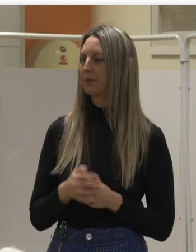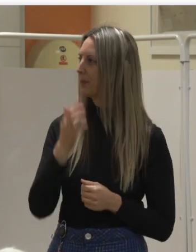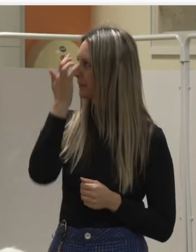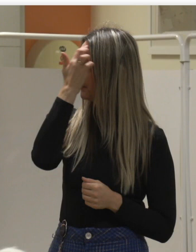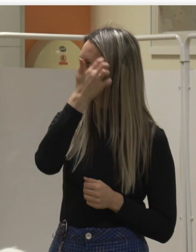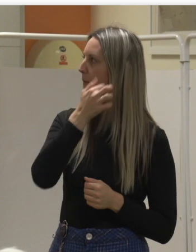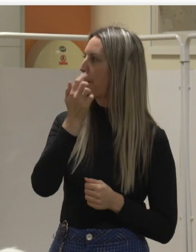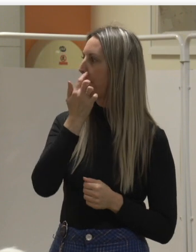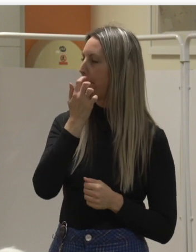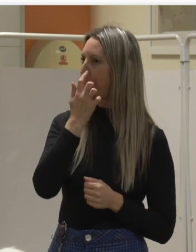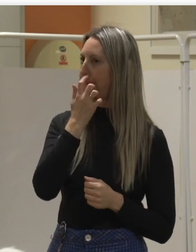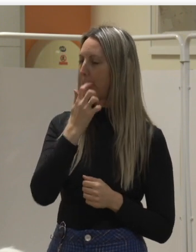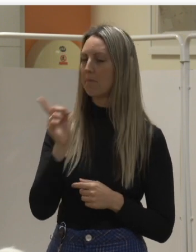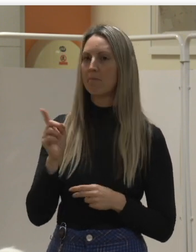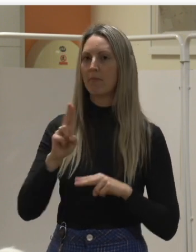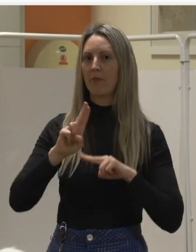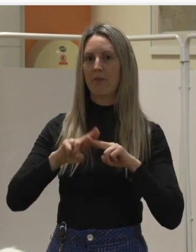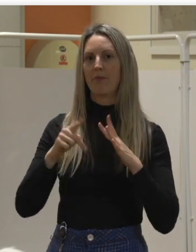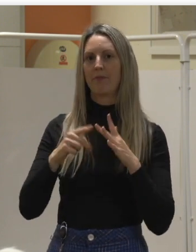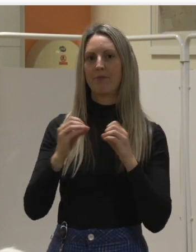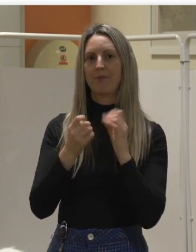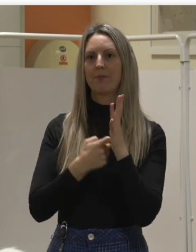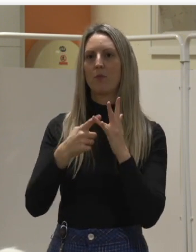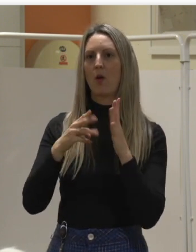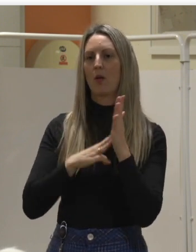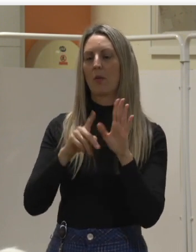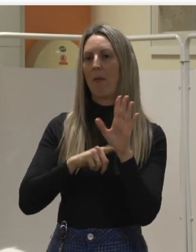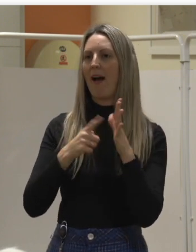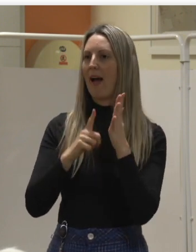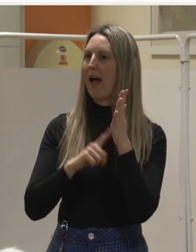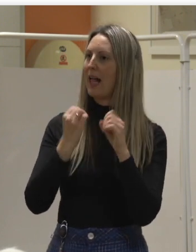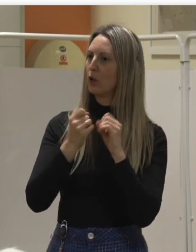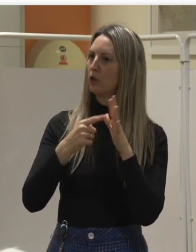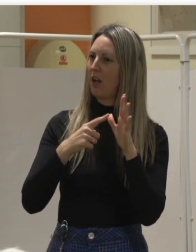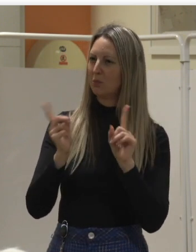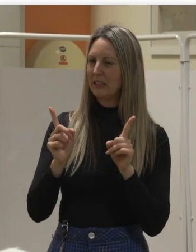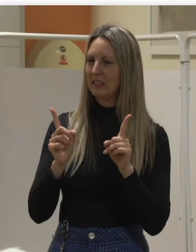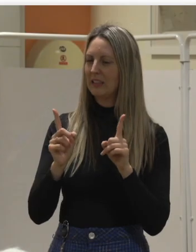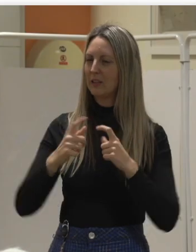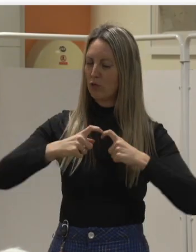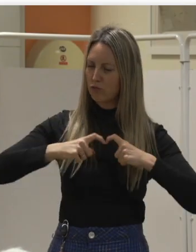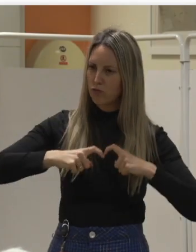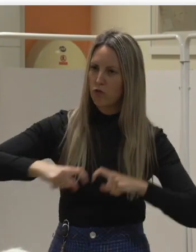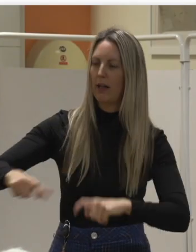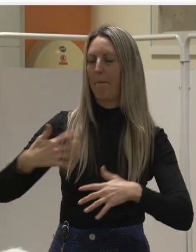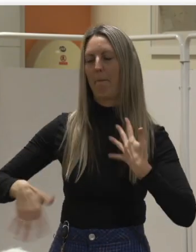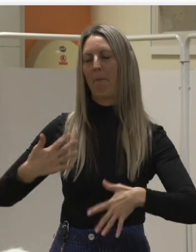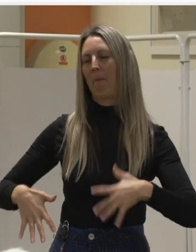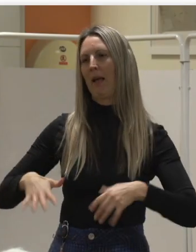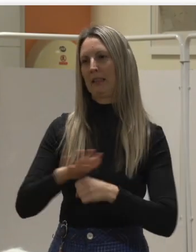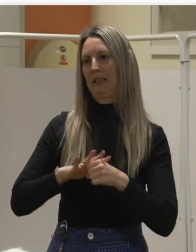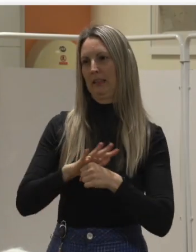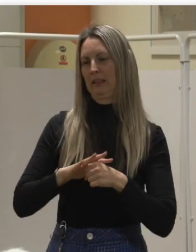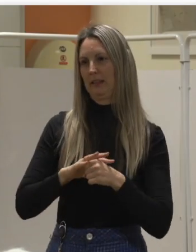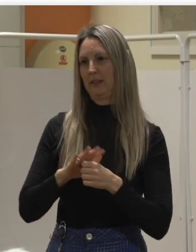So it is a chronic condition, fibromyalgia, and it's what we call as a non-inflammatory. So I'm a rheumatologist.